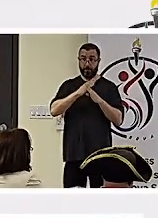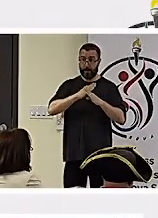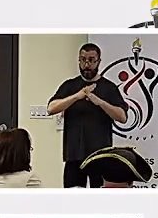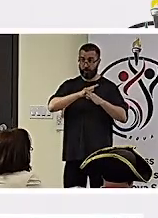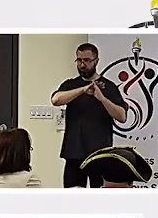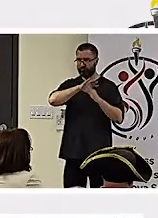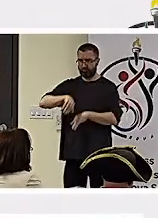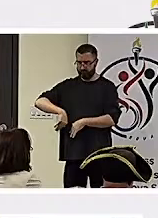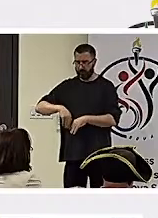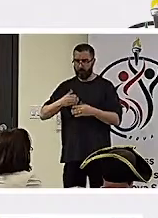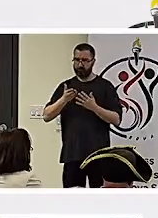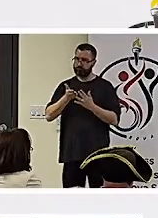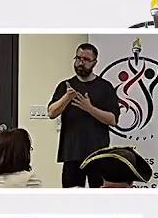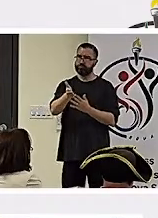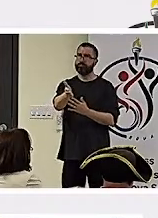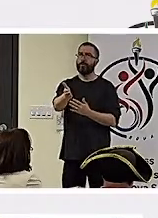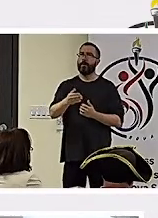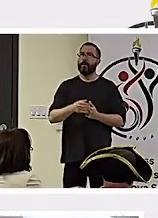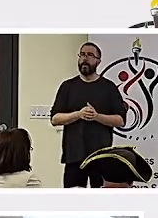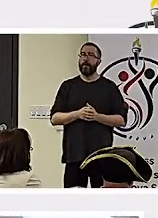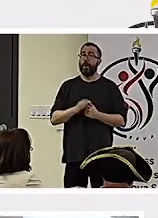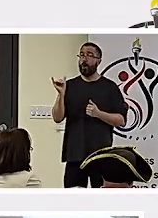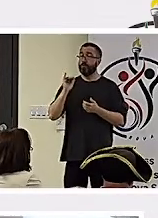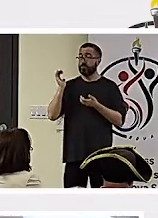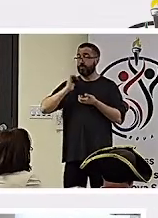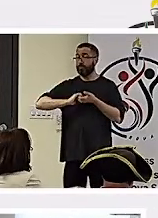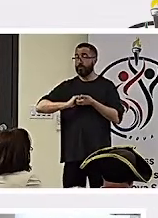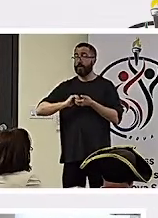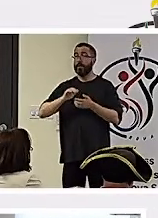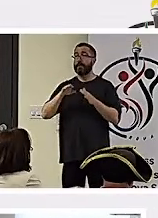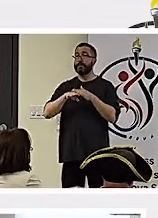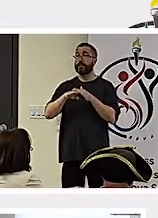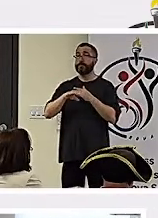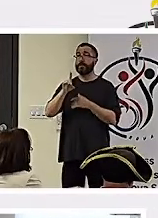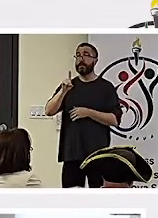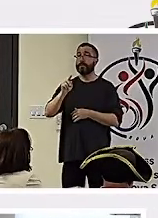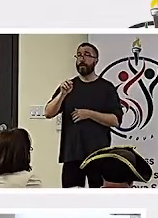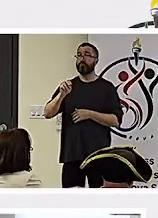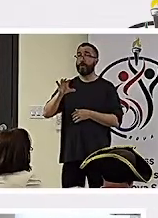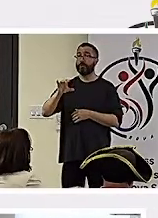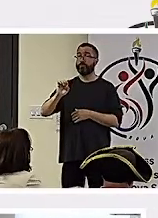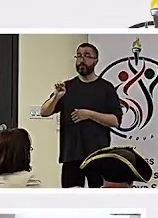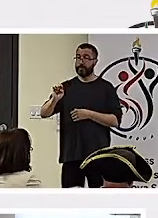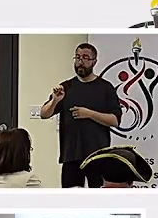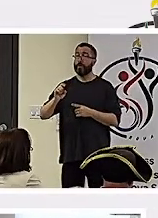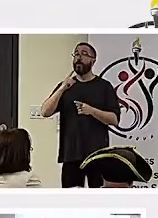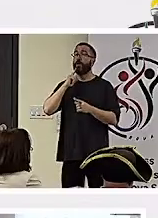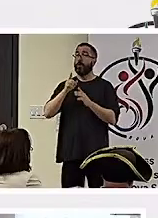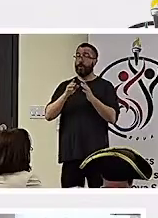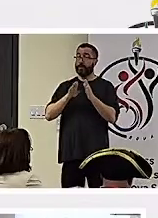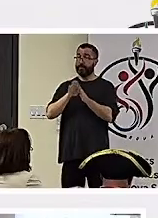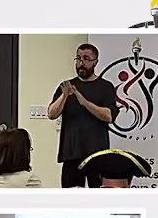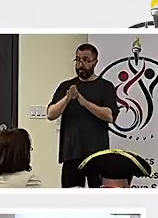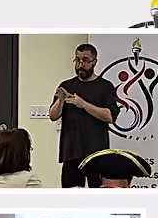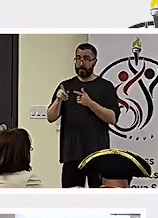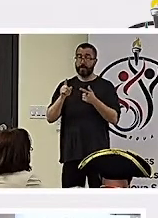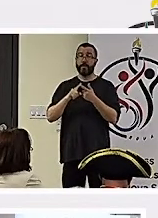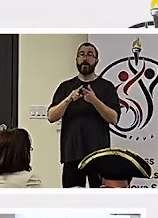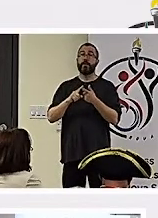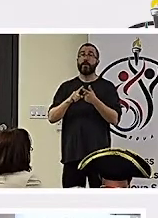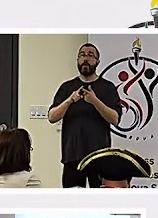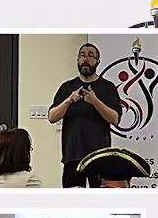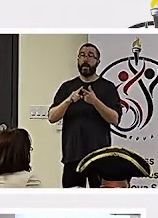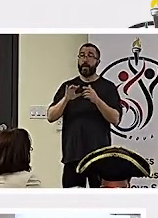also collaborating with the Province Accessibility Directorate on the development and implementation of provincial